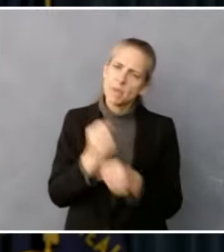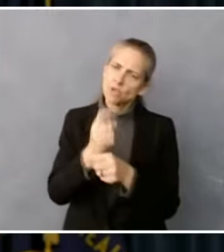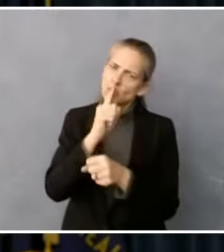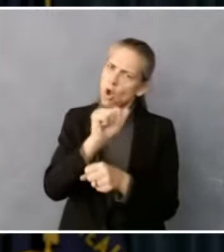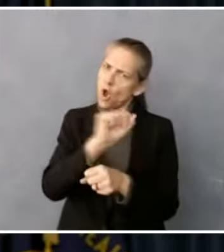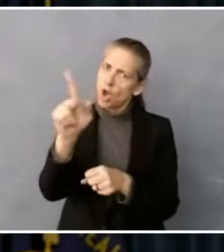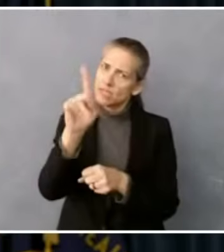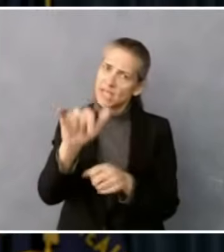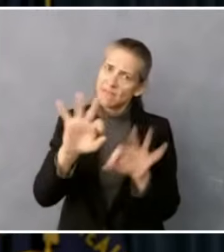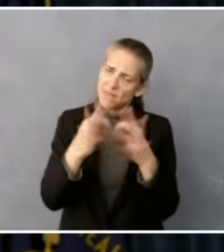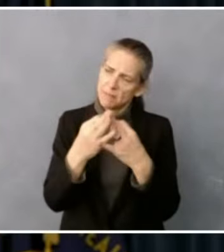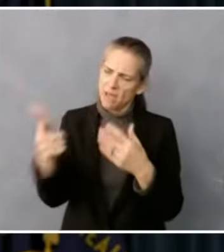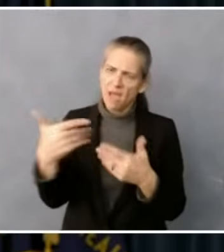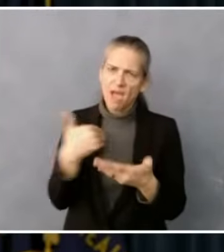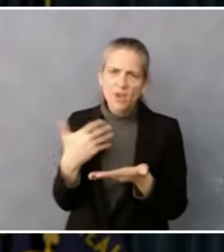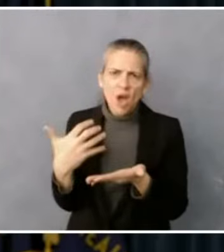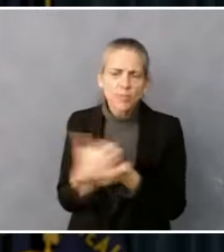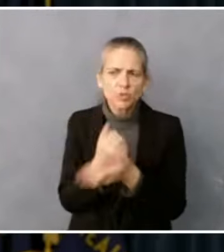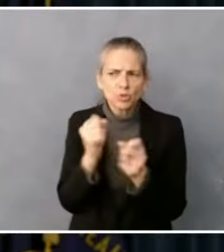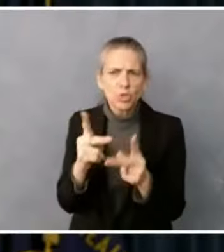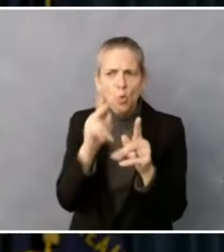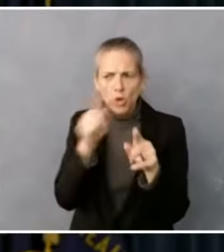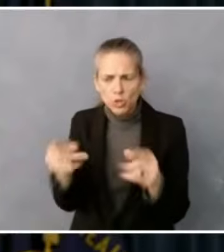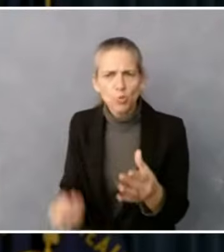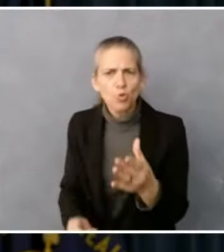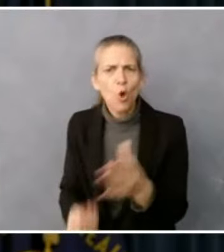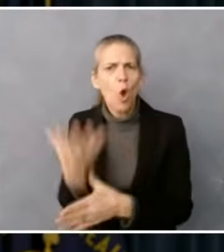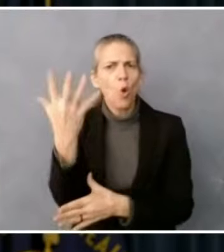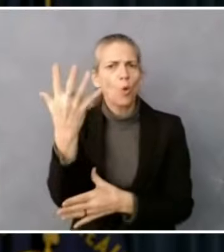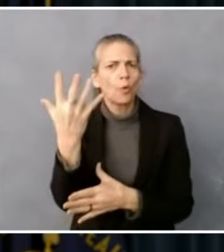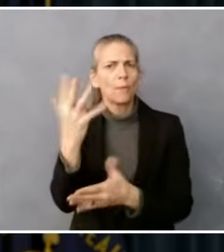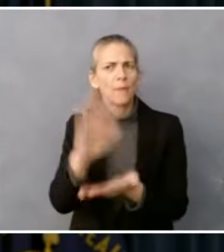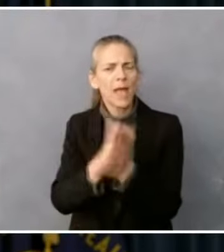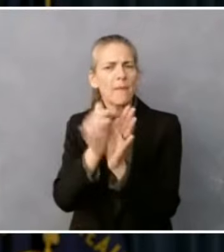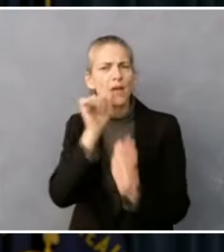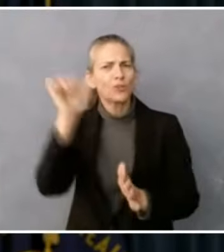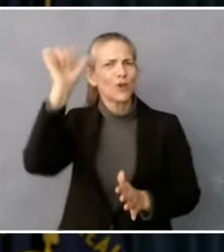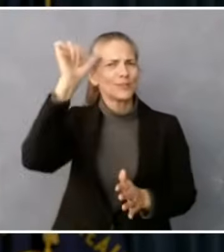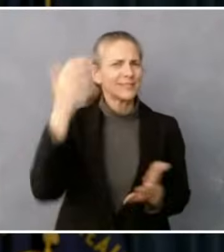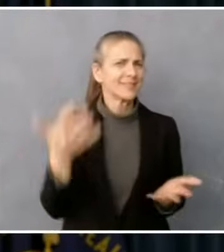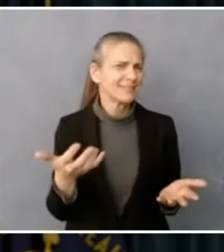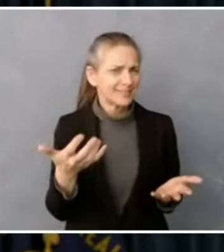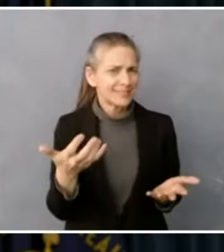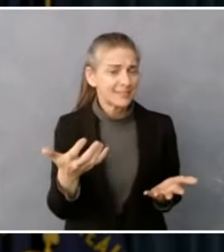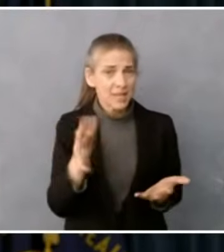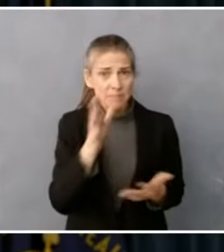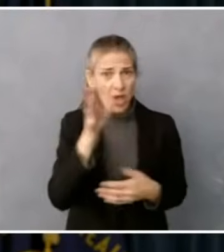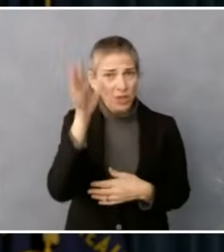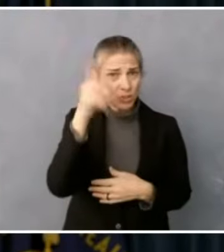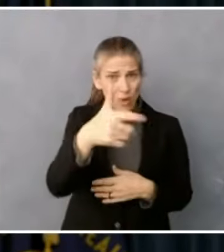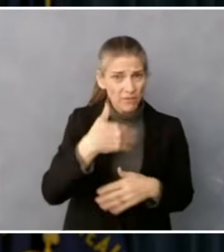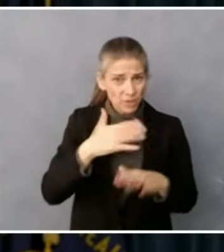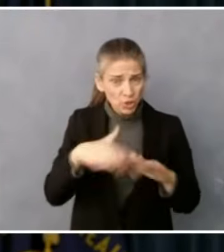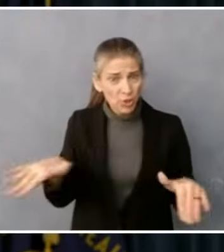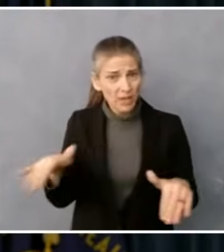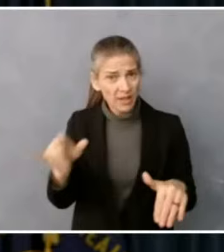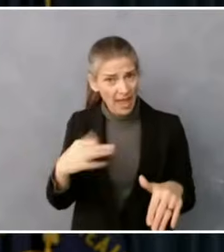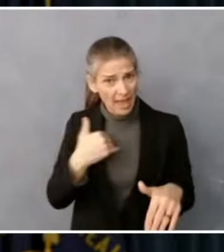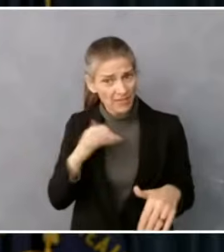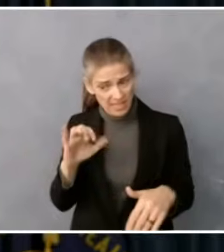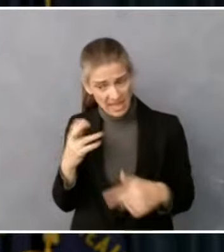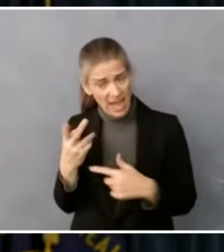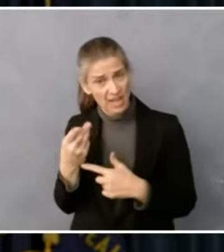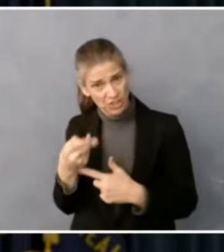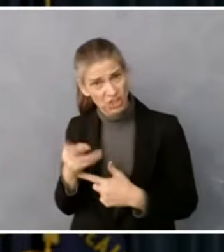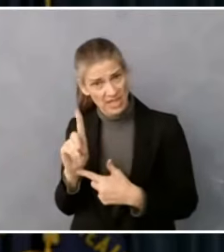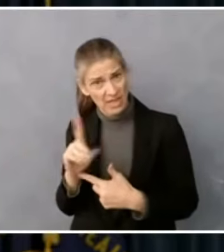them grow into the adults we know they can be. To the parents of young ones with CHD, the pain and stress you're dealing